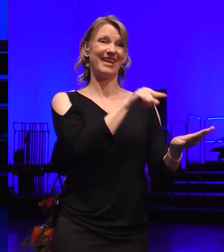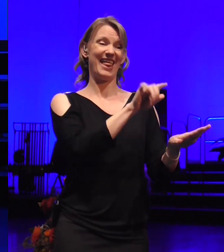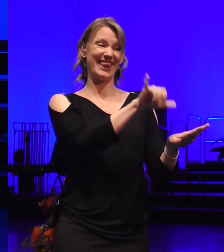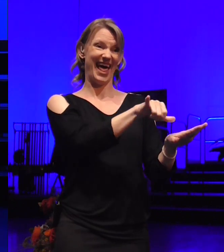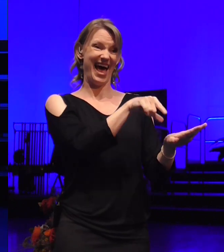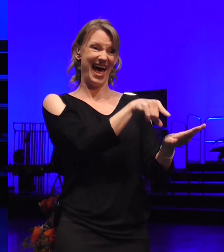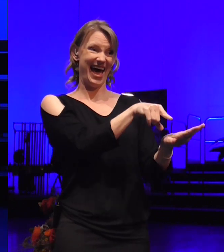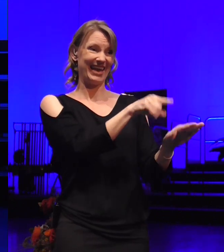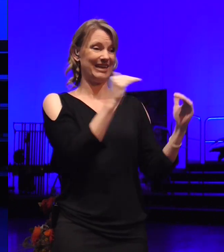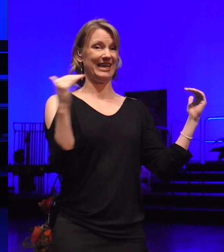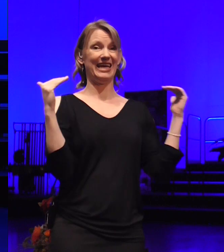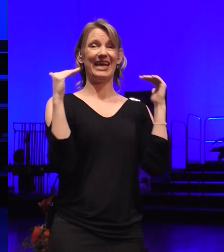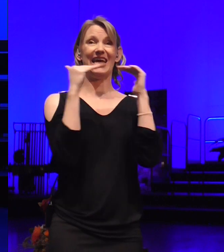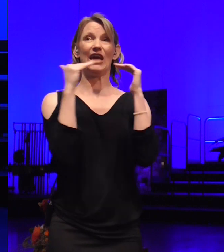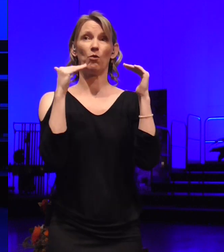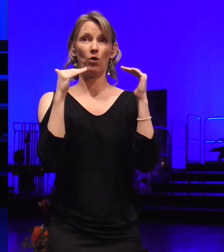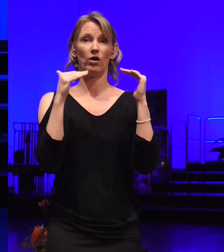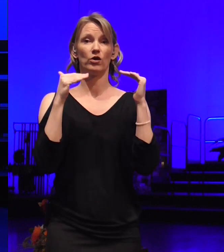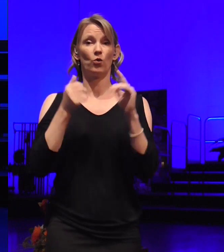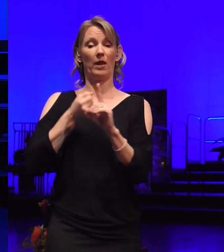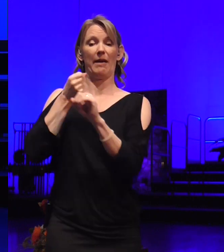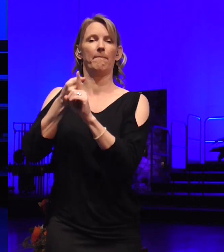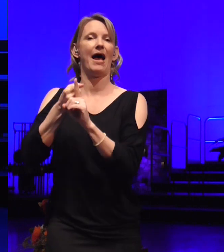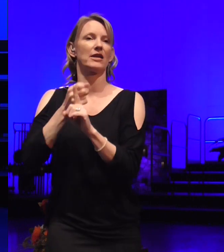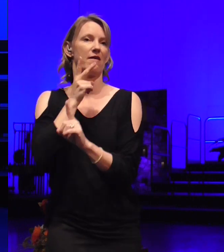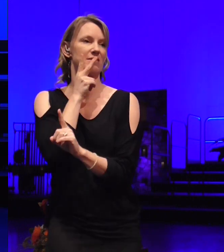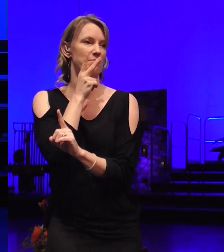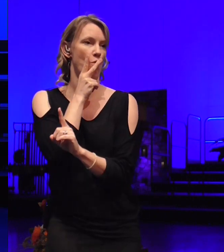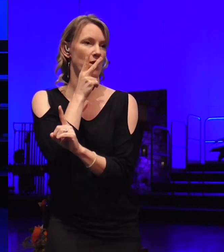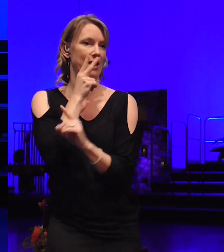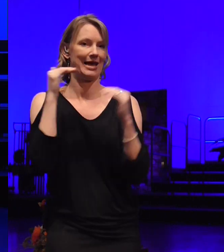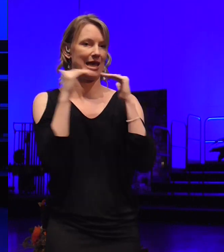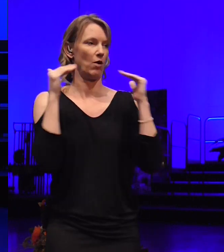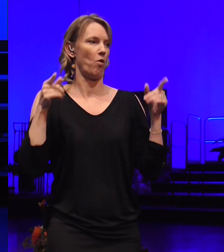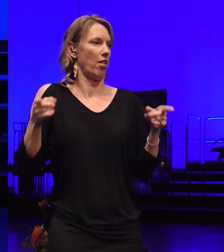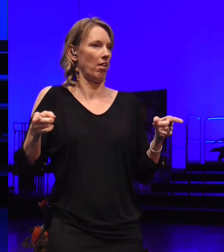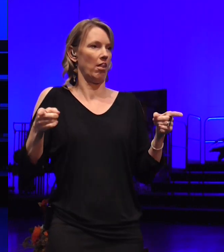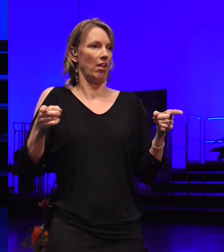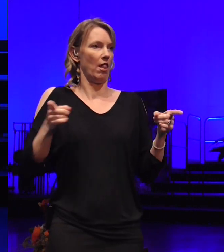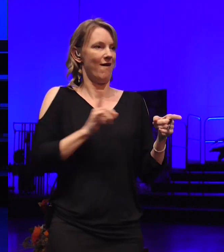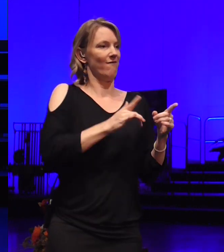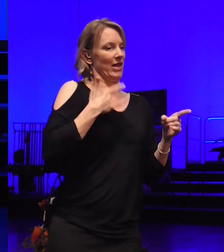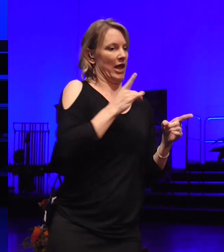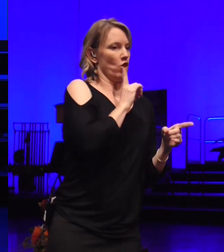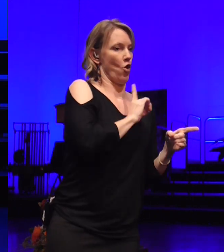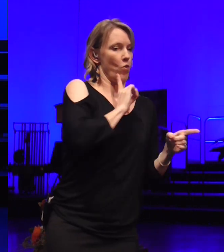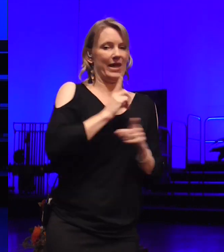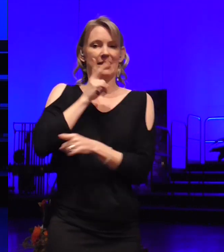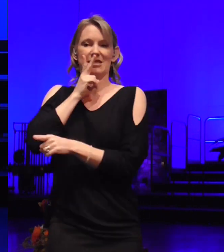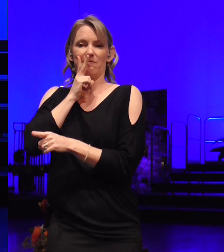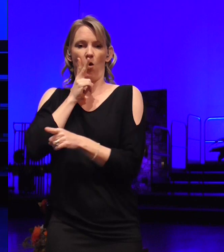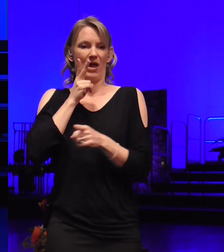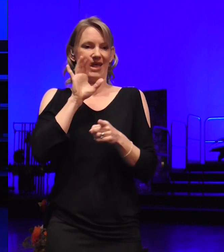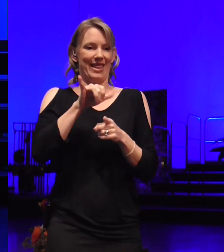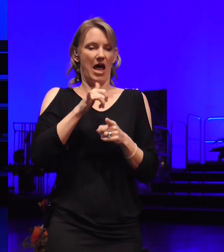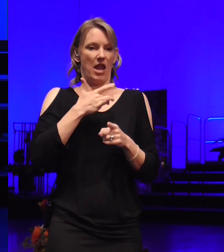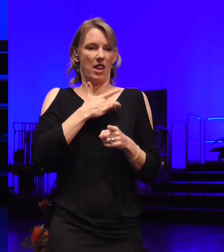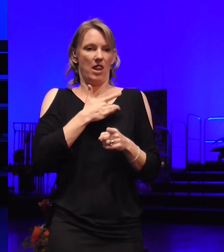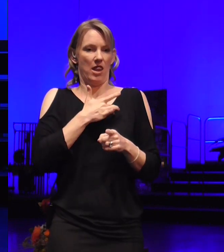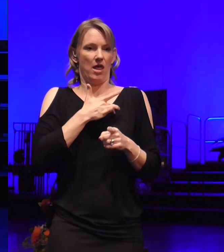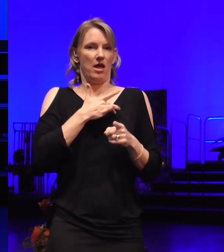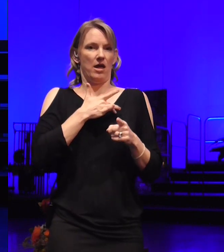or similar to that of the impact of smoking. So I'd like us to consider